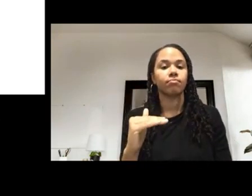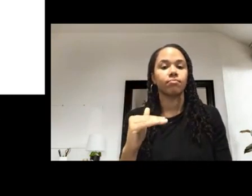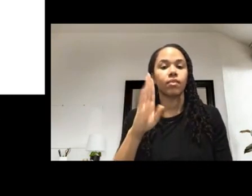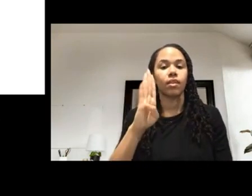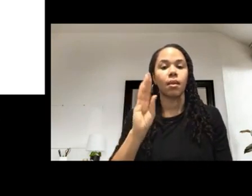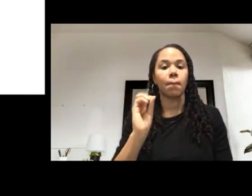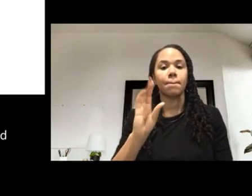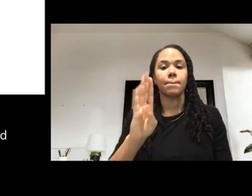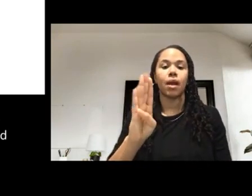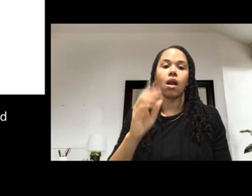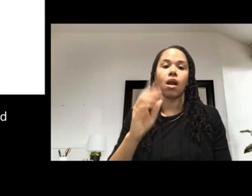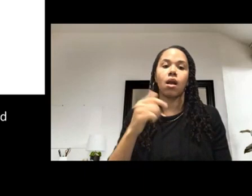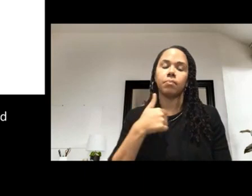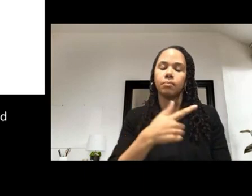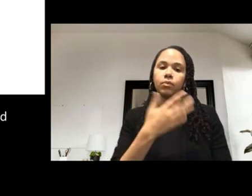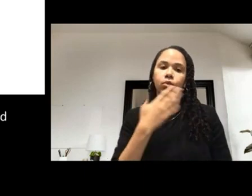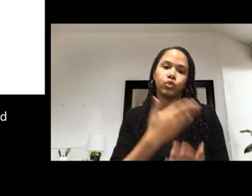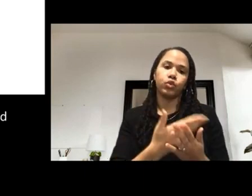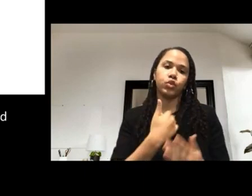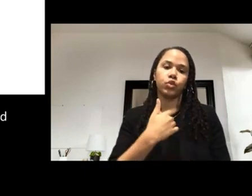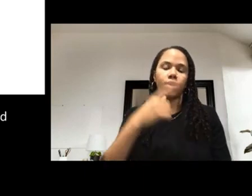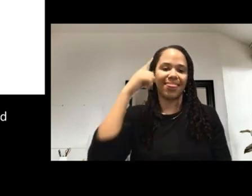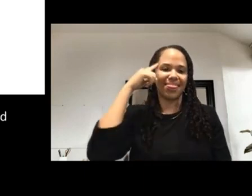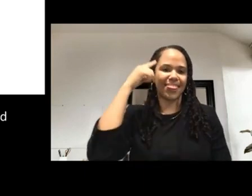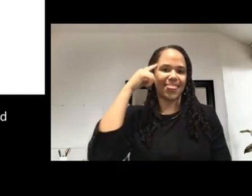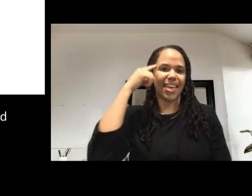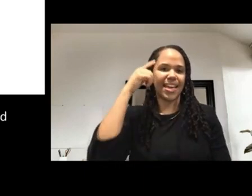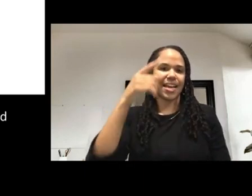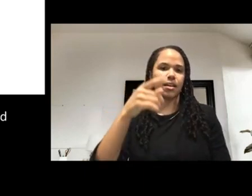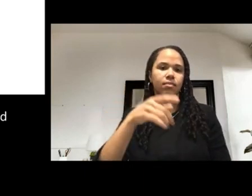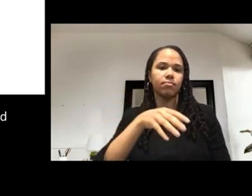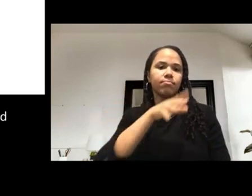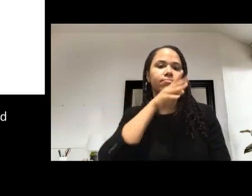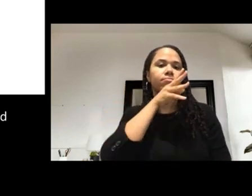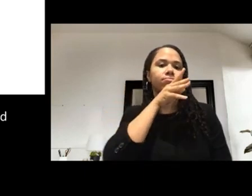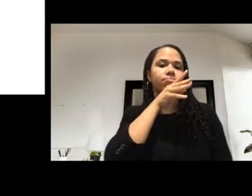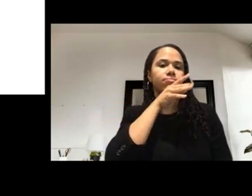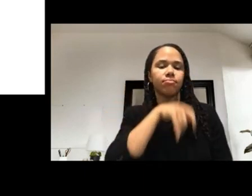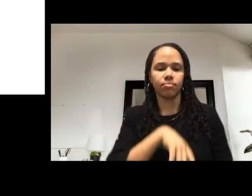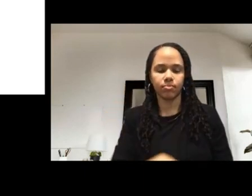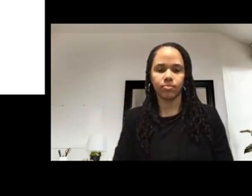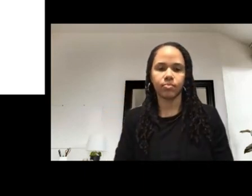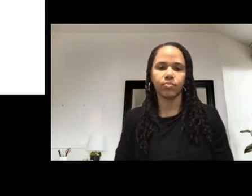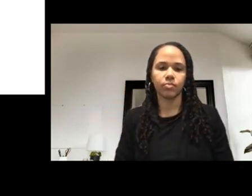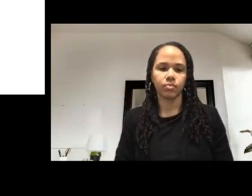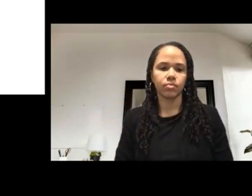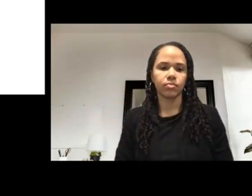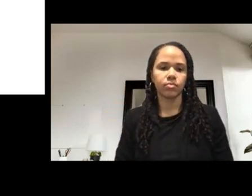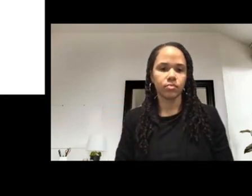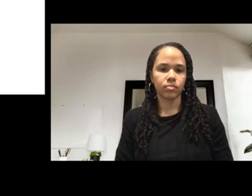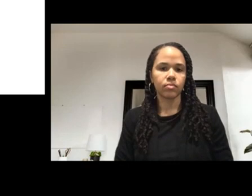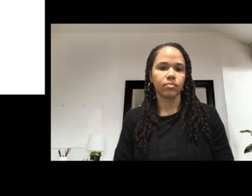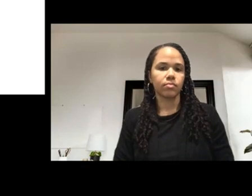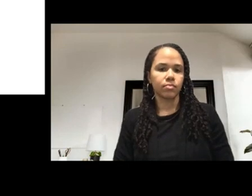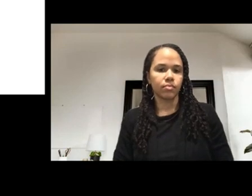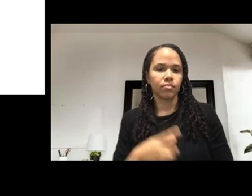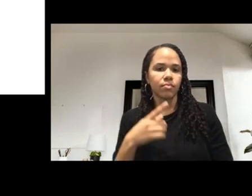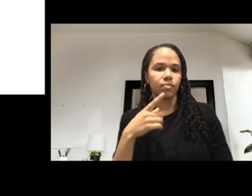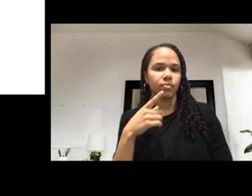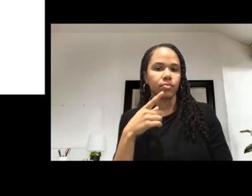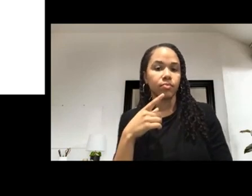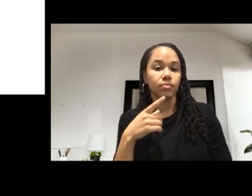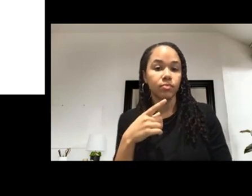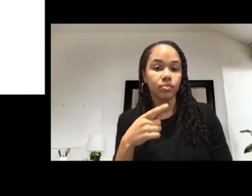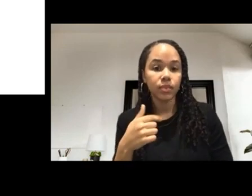at expressing, doing the think aloud. He said, I have like all my head being able to work that out and